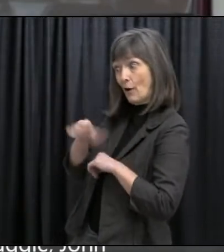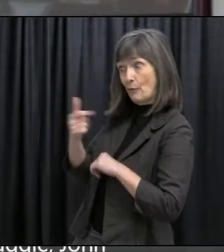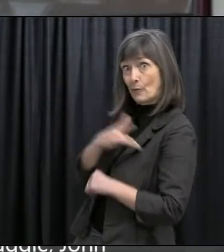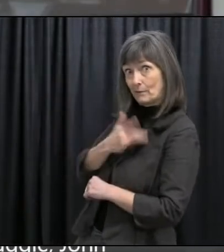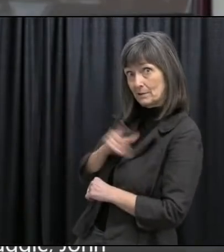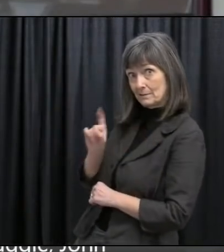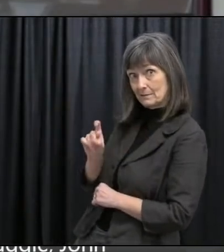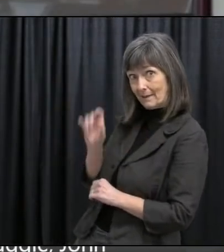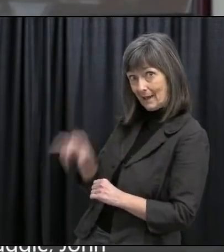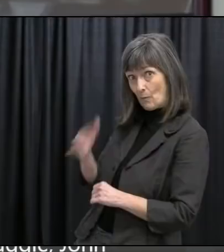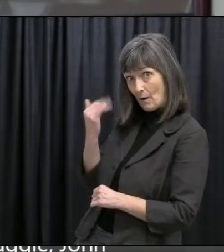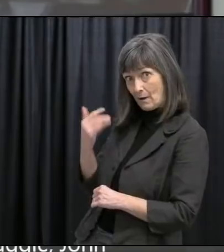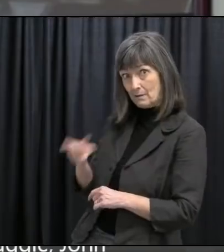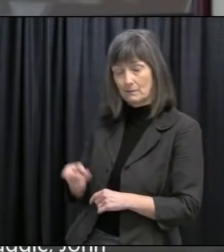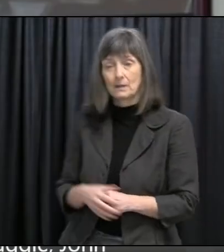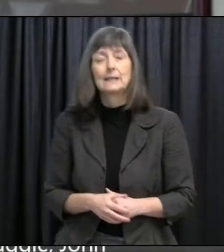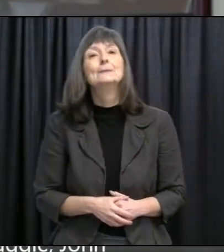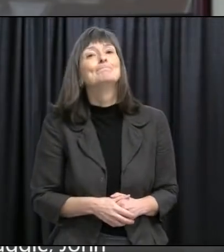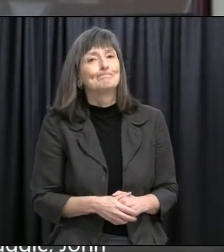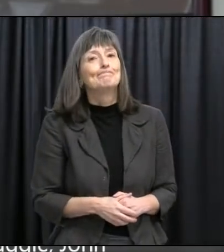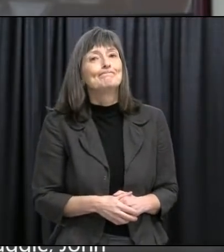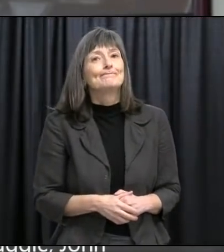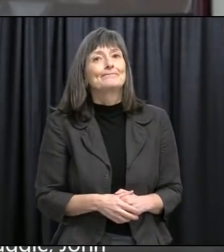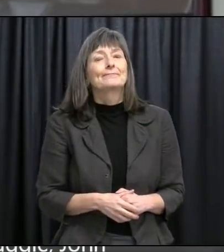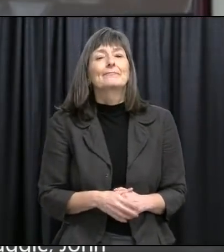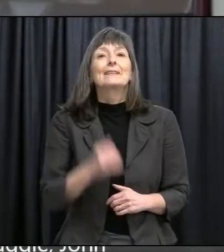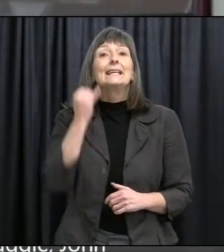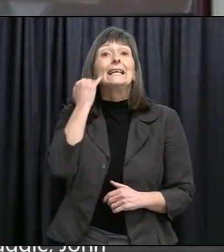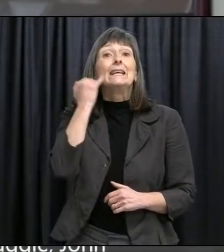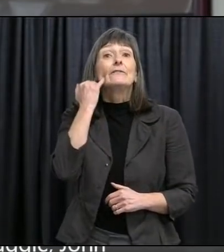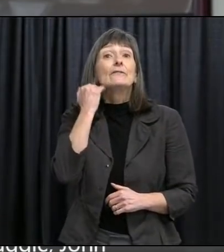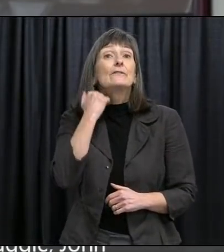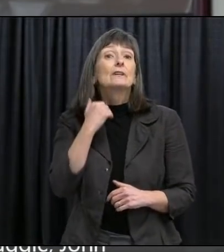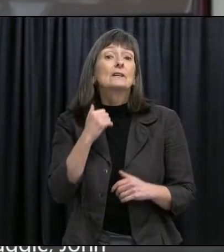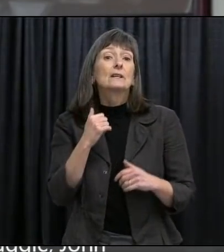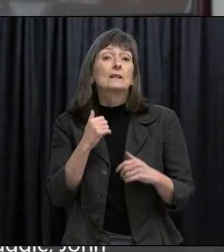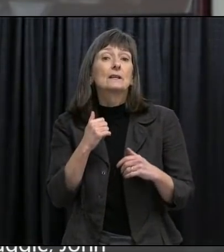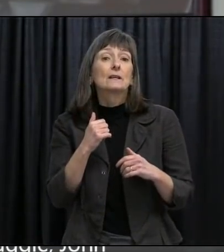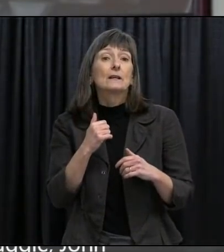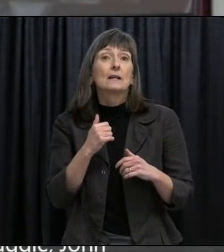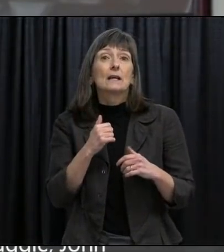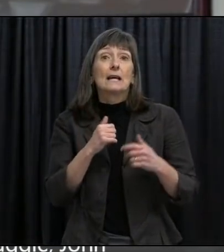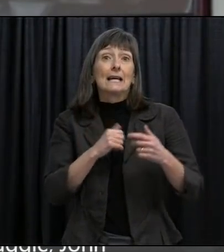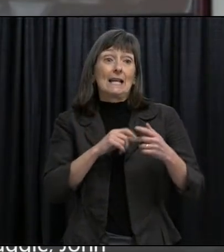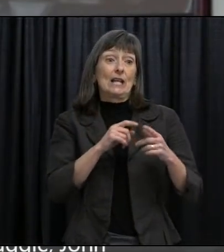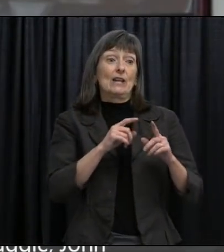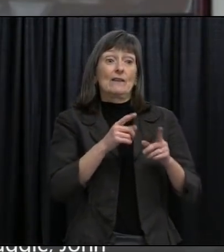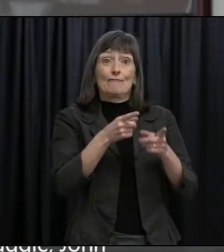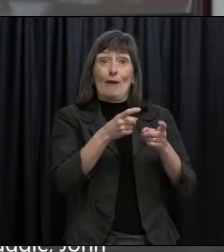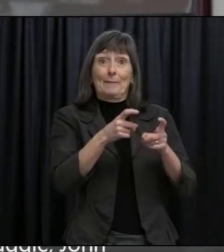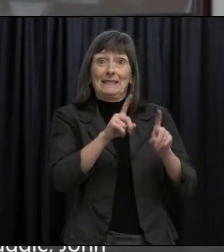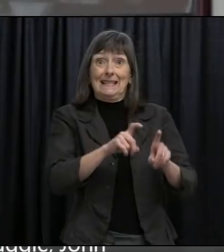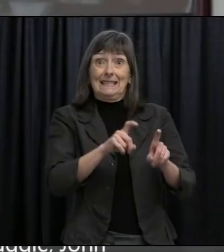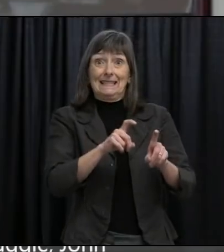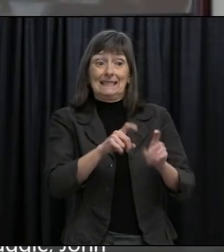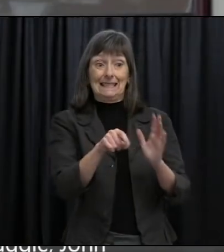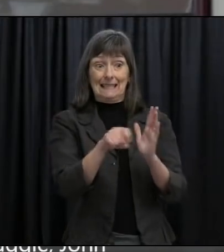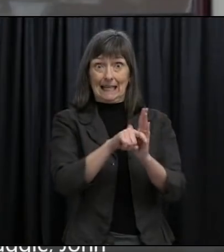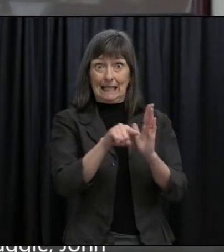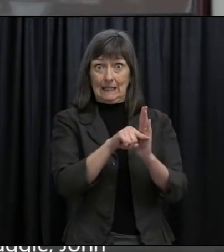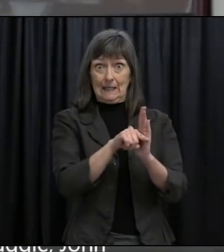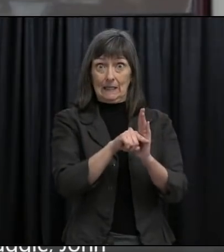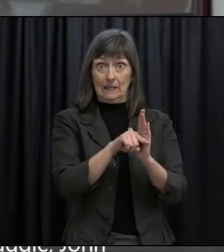my understanding is that the presumed negative from the PanBio are the ones that are going